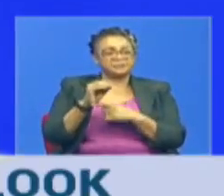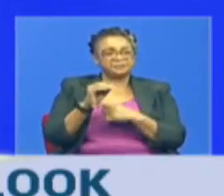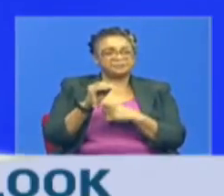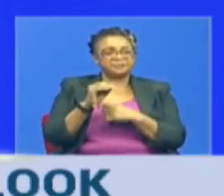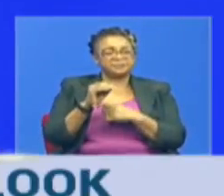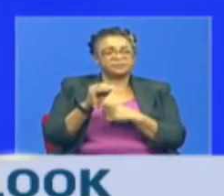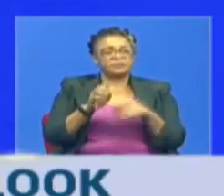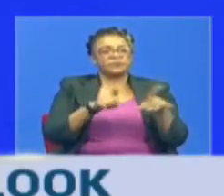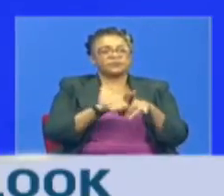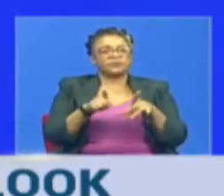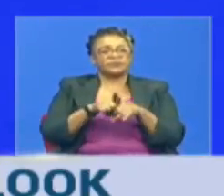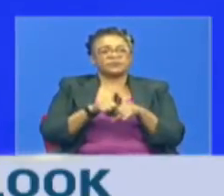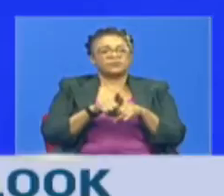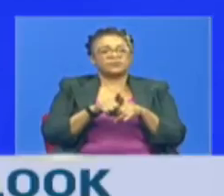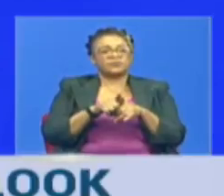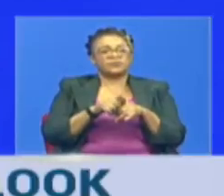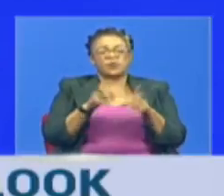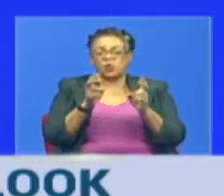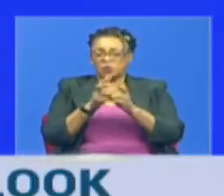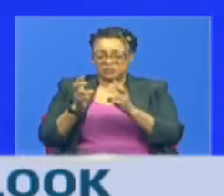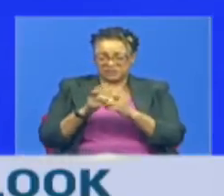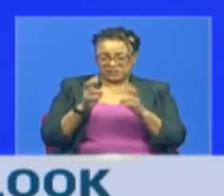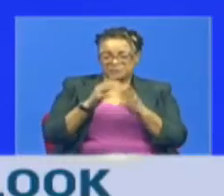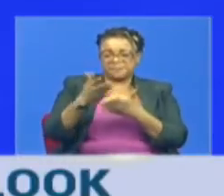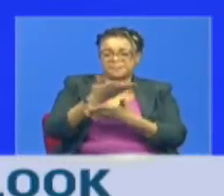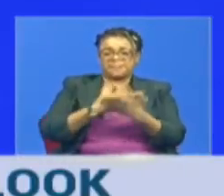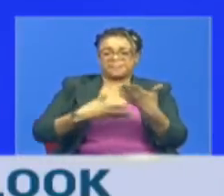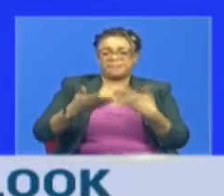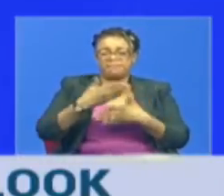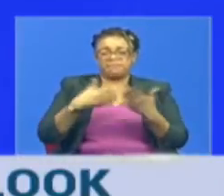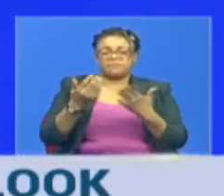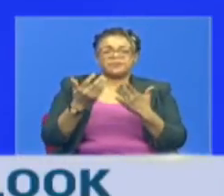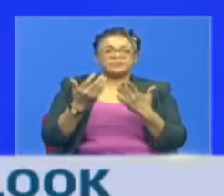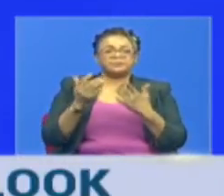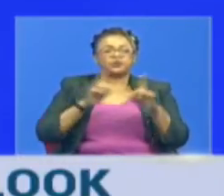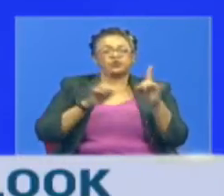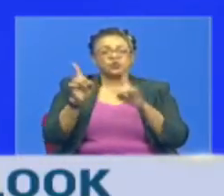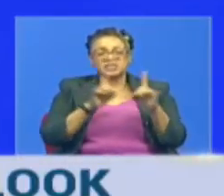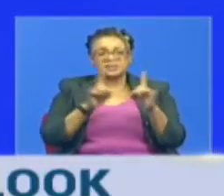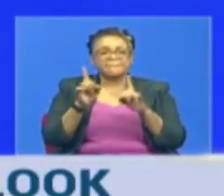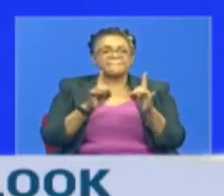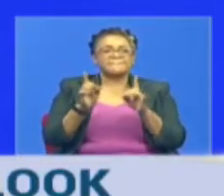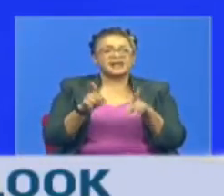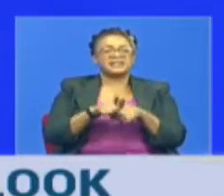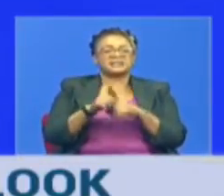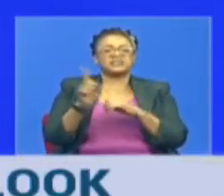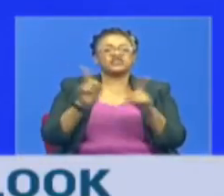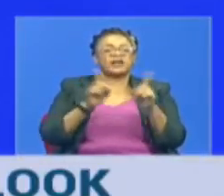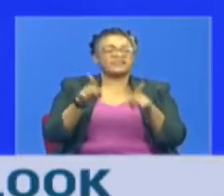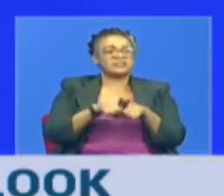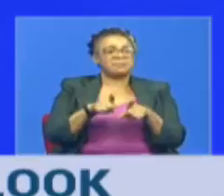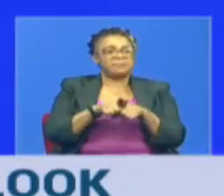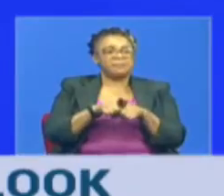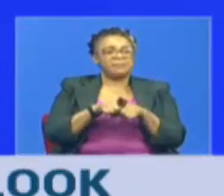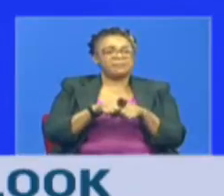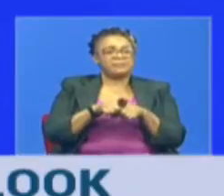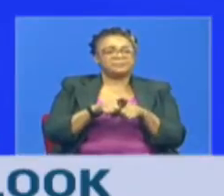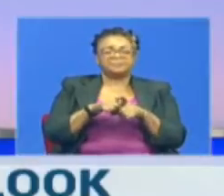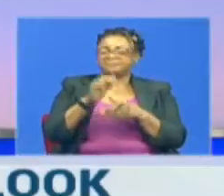hand, contact-intensive sectors like hospitality, tourism, and travel remain